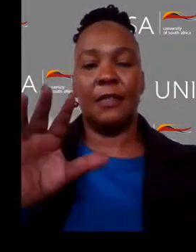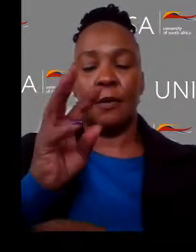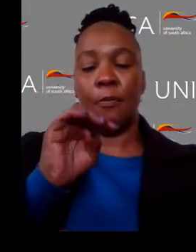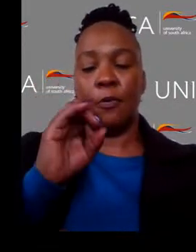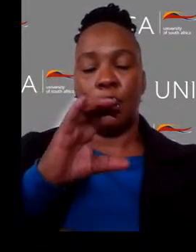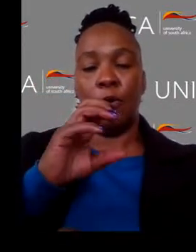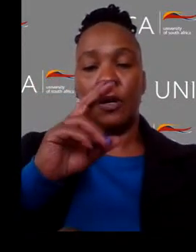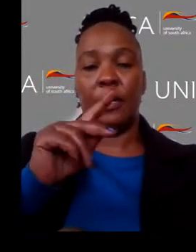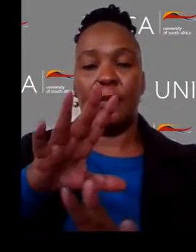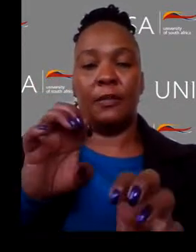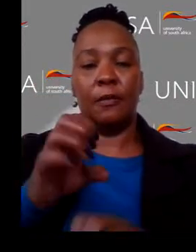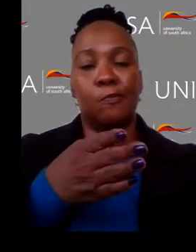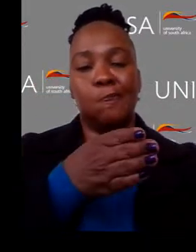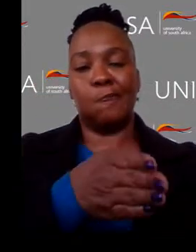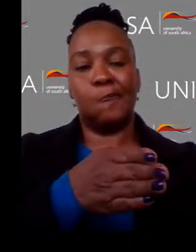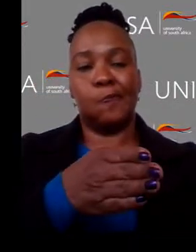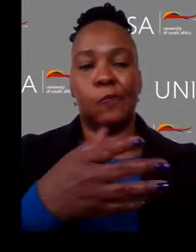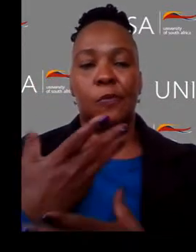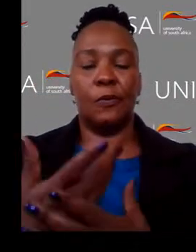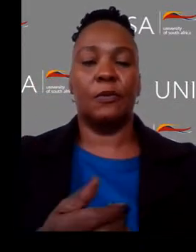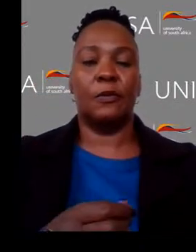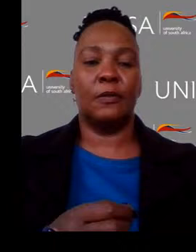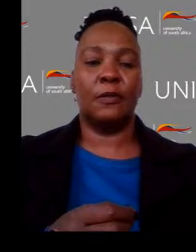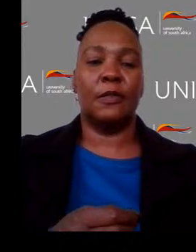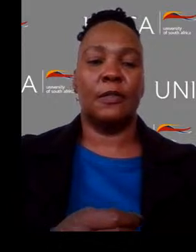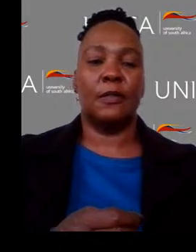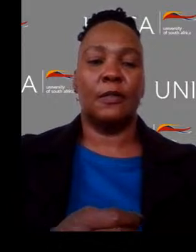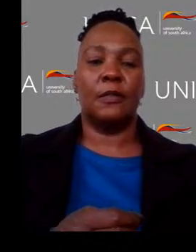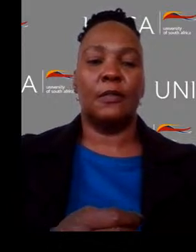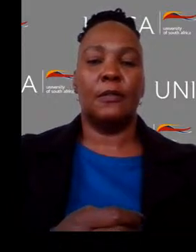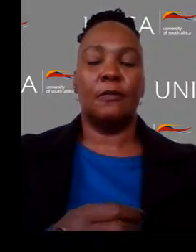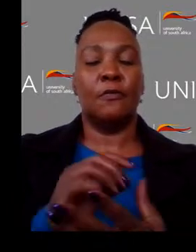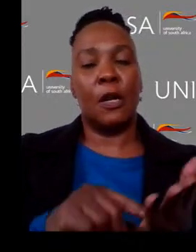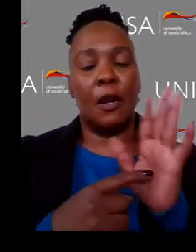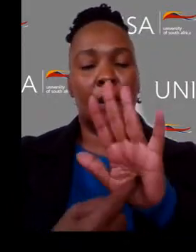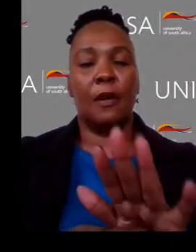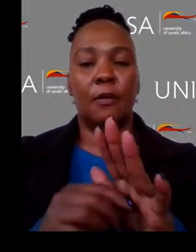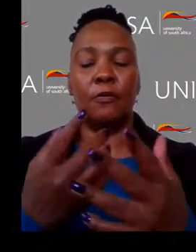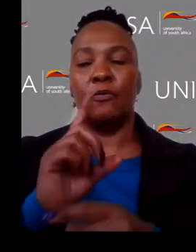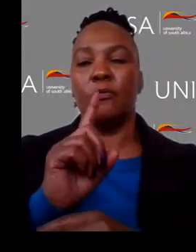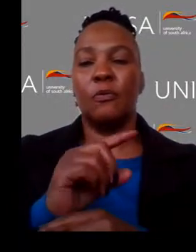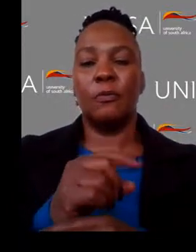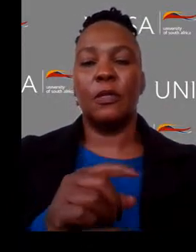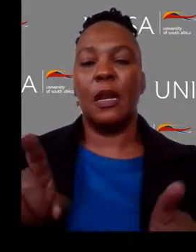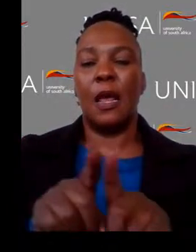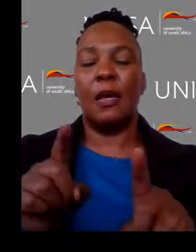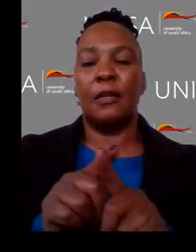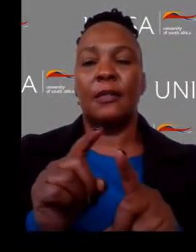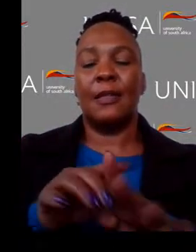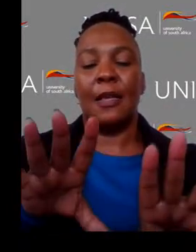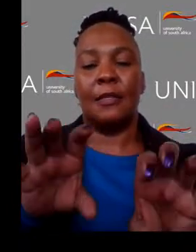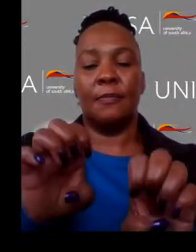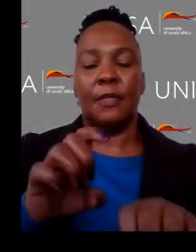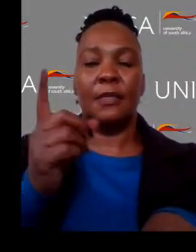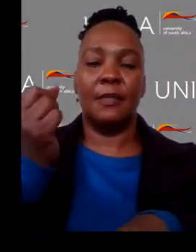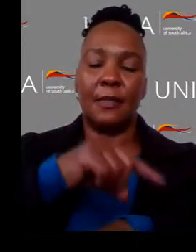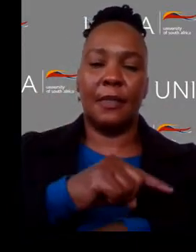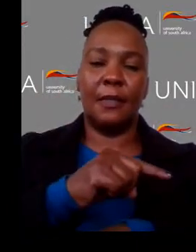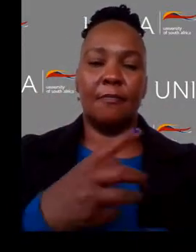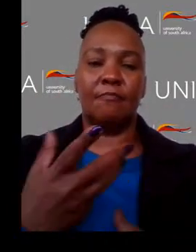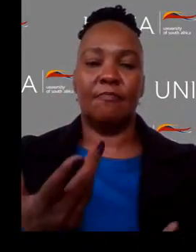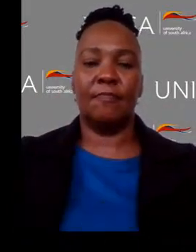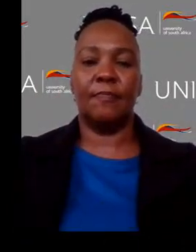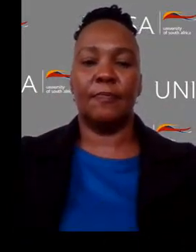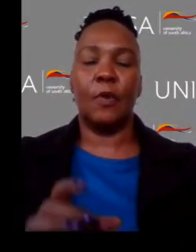are available there to really give you a simulation of what it will be like on the examination day. And